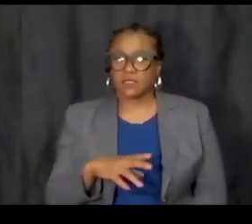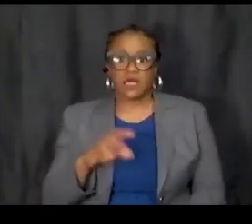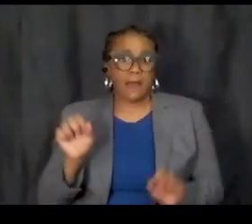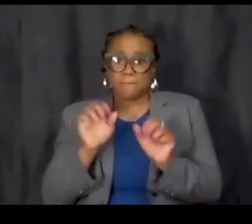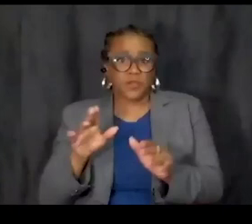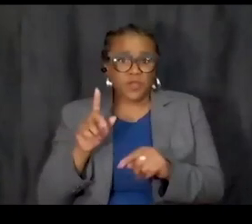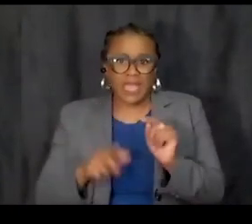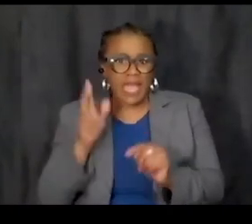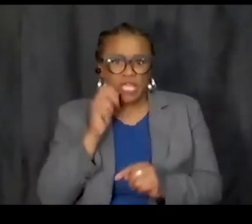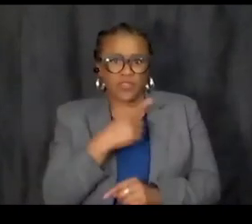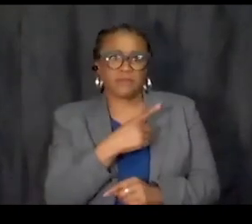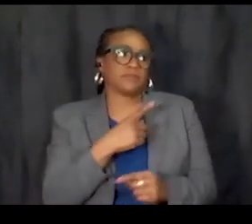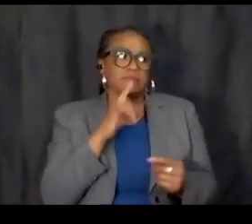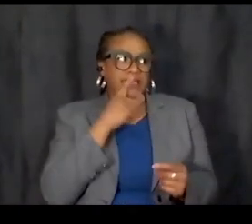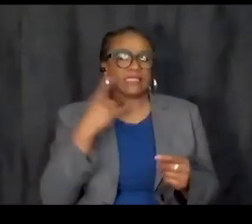not. Okay.